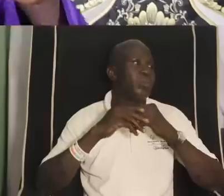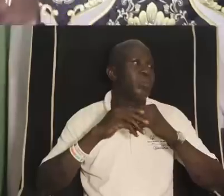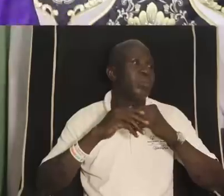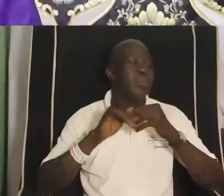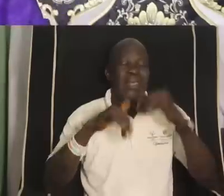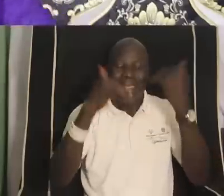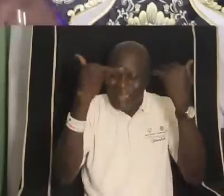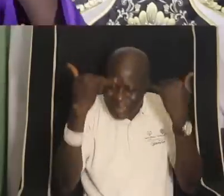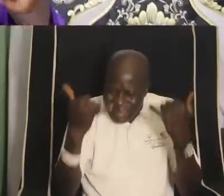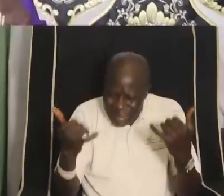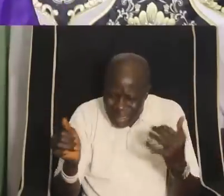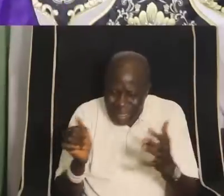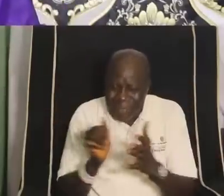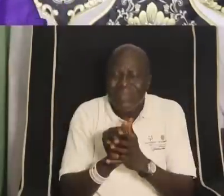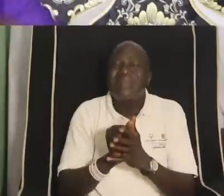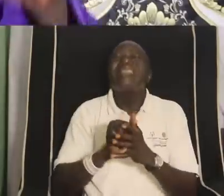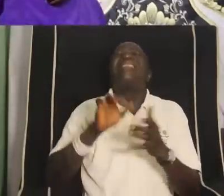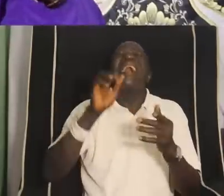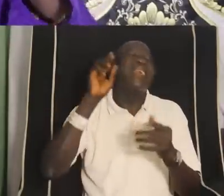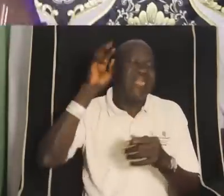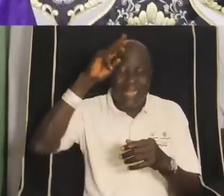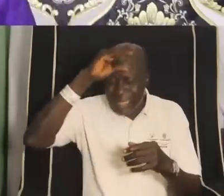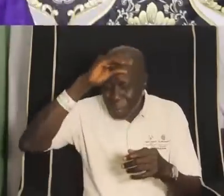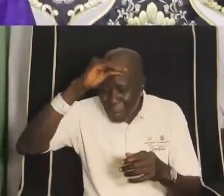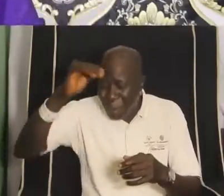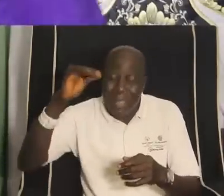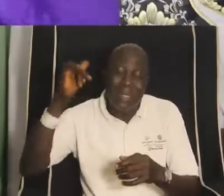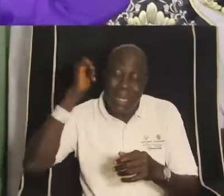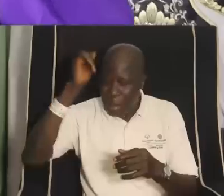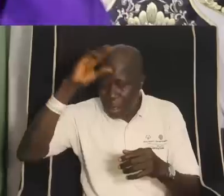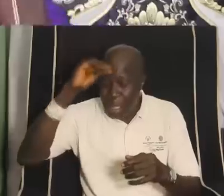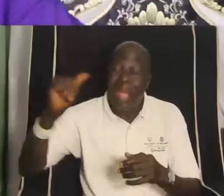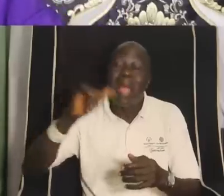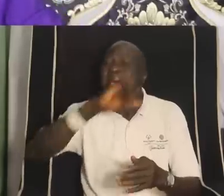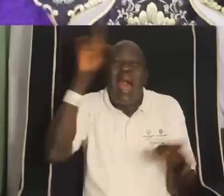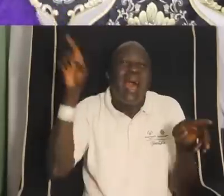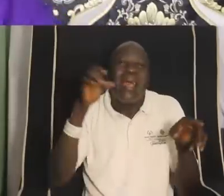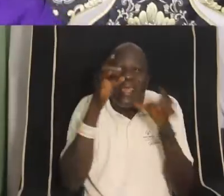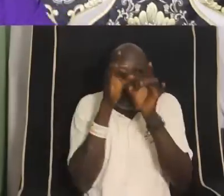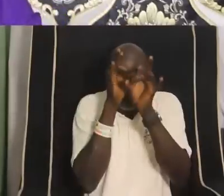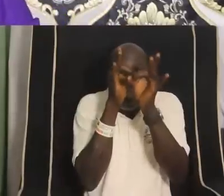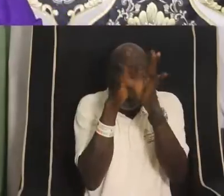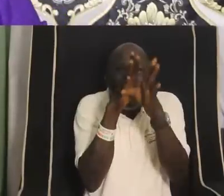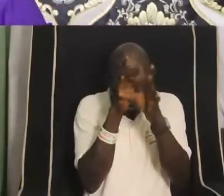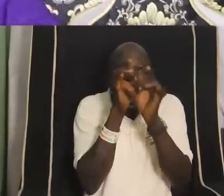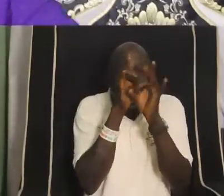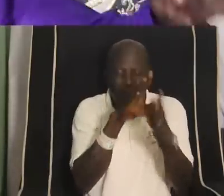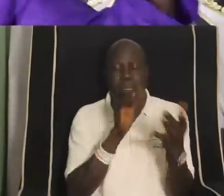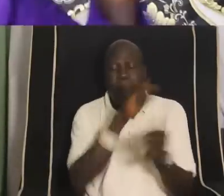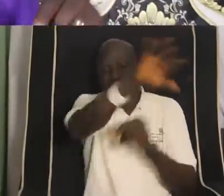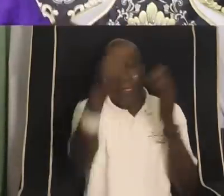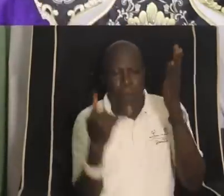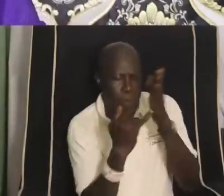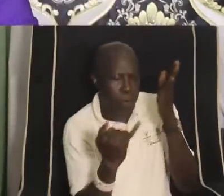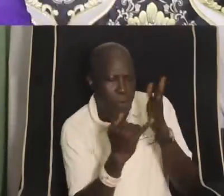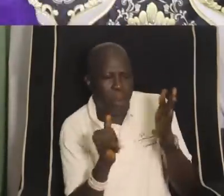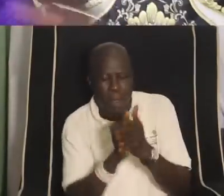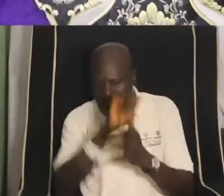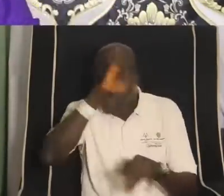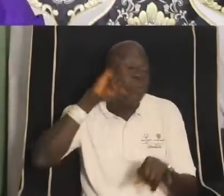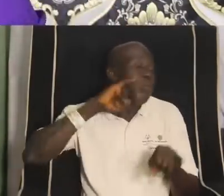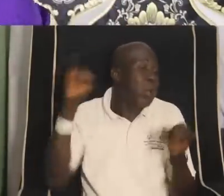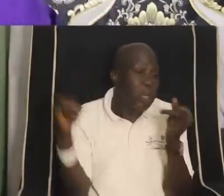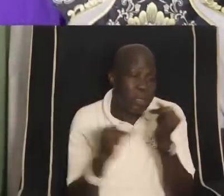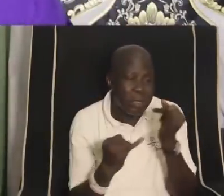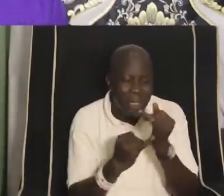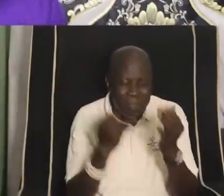ko ira aburu e gidi gidi ba igba to ki se ibaje. Ni ese wa si. After this. O wa ri pe irira ni